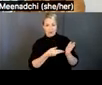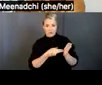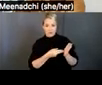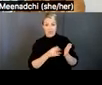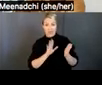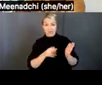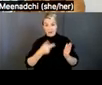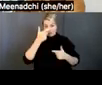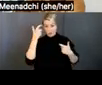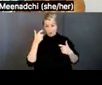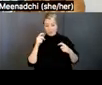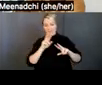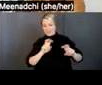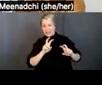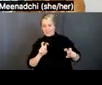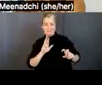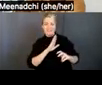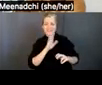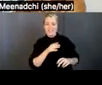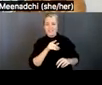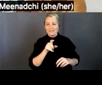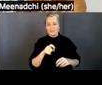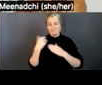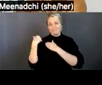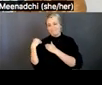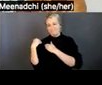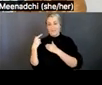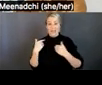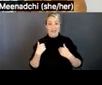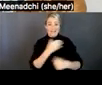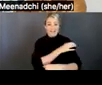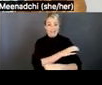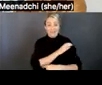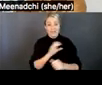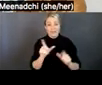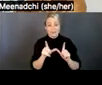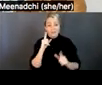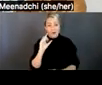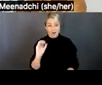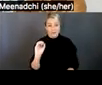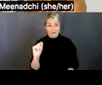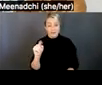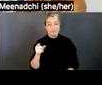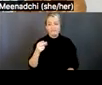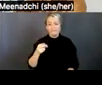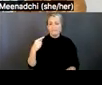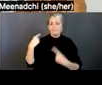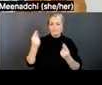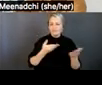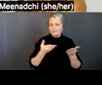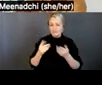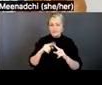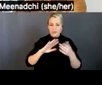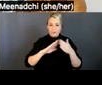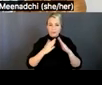never theirs to carry. Meenadchi holds a clinical license in occupational therapy and has historically served communities impacted